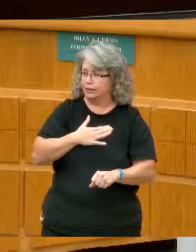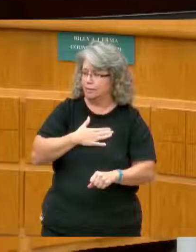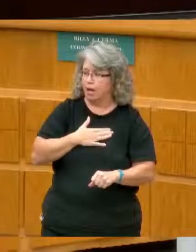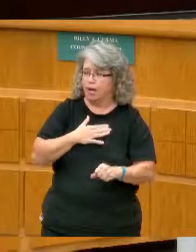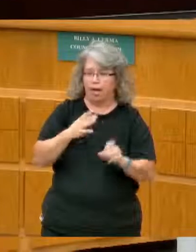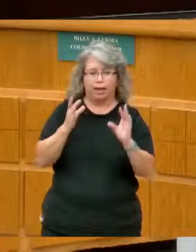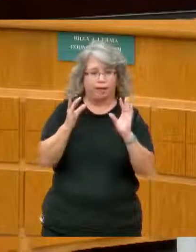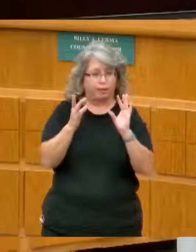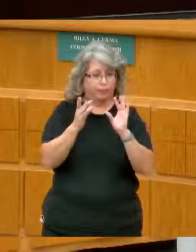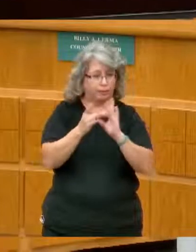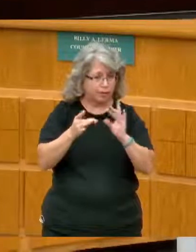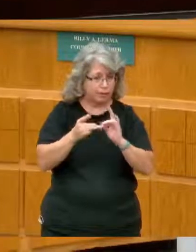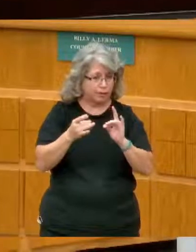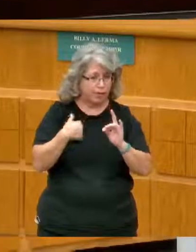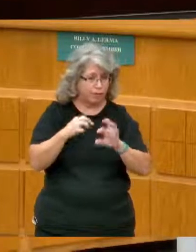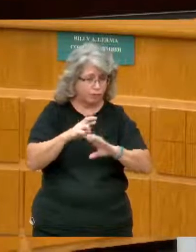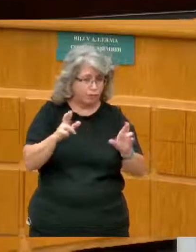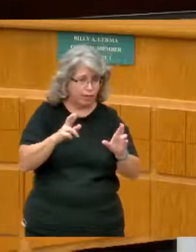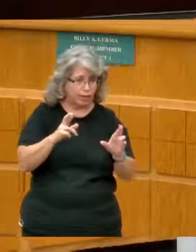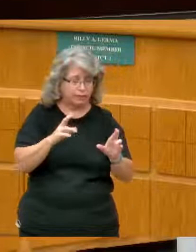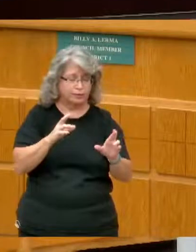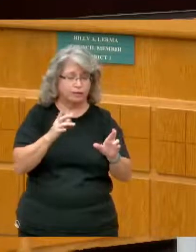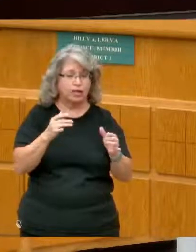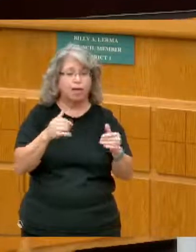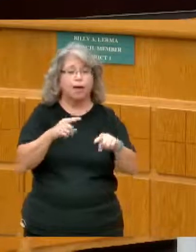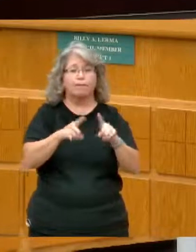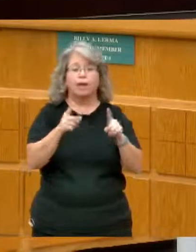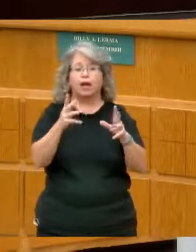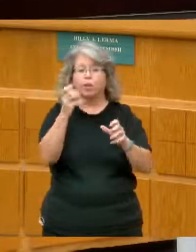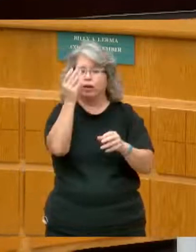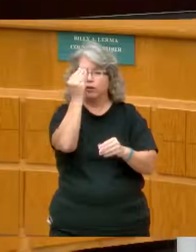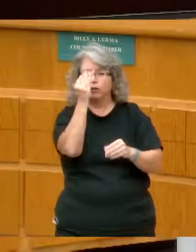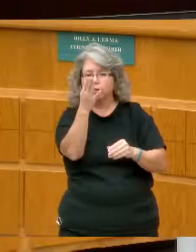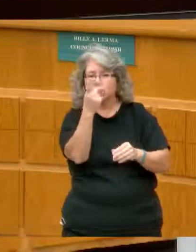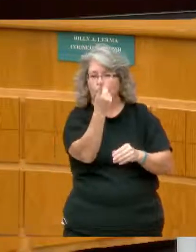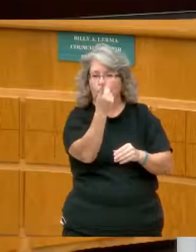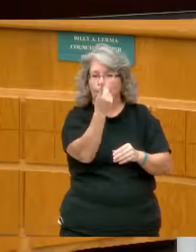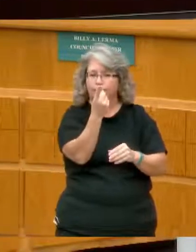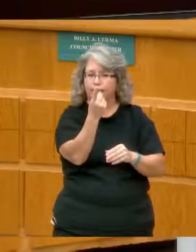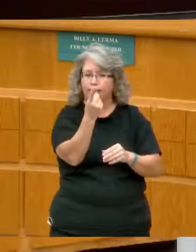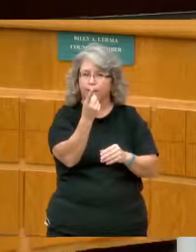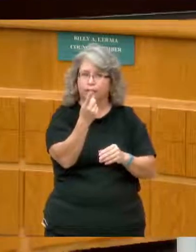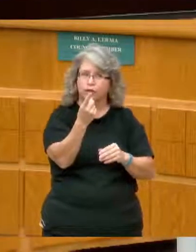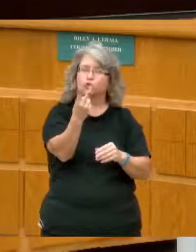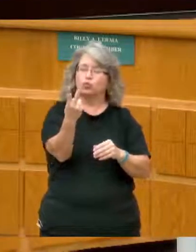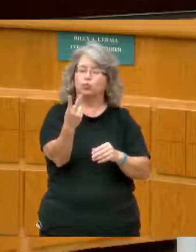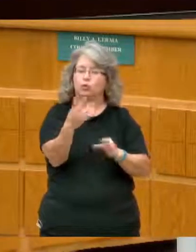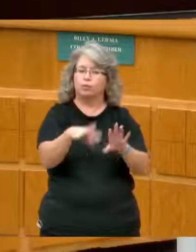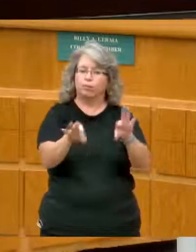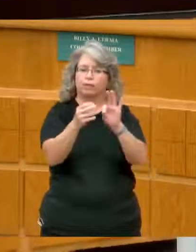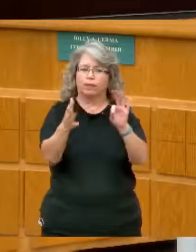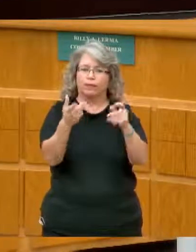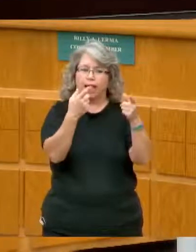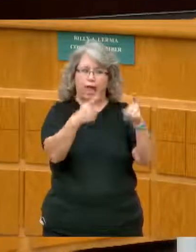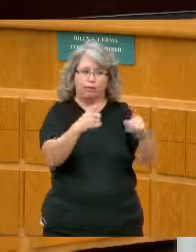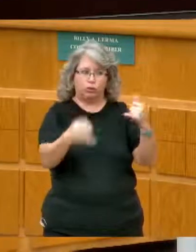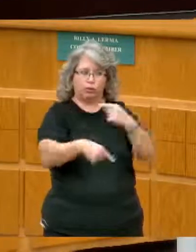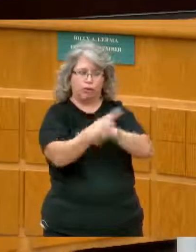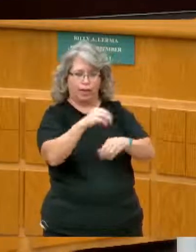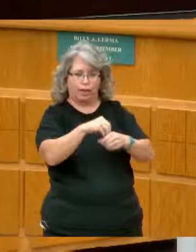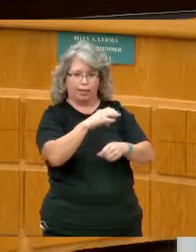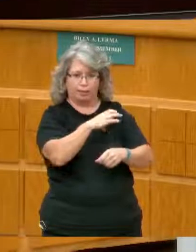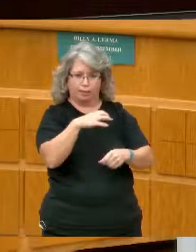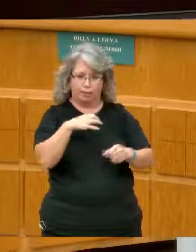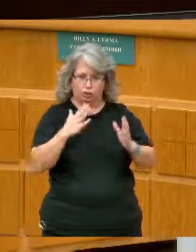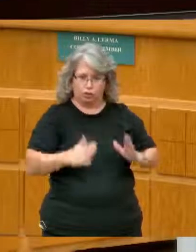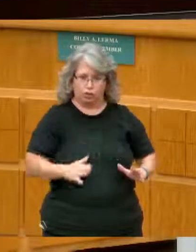today. I do want to give you a quick update about Commissioner's Court on 2 important matters. One is the COVID